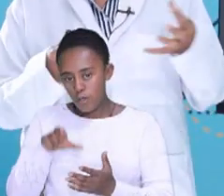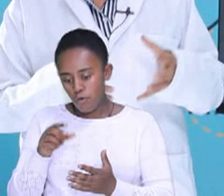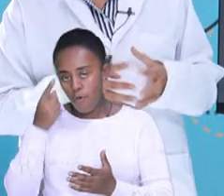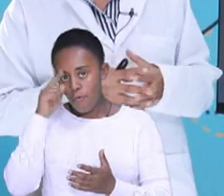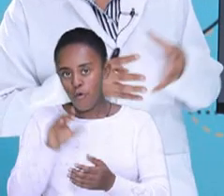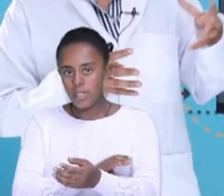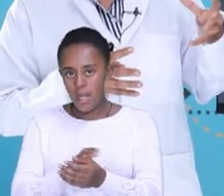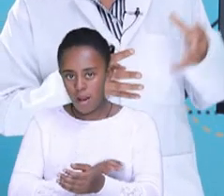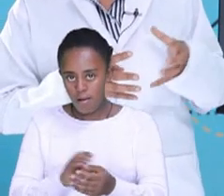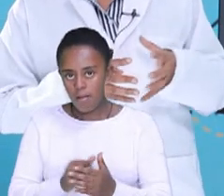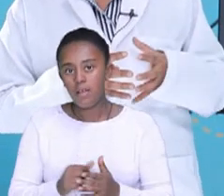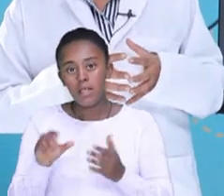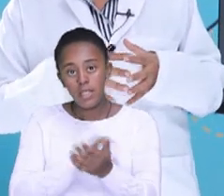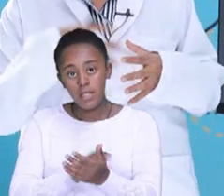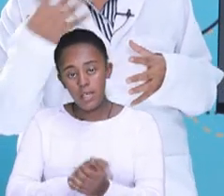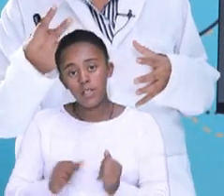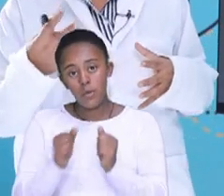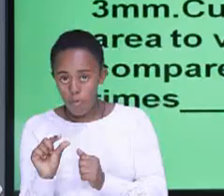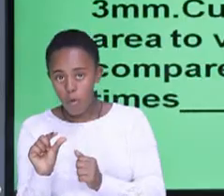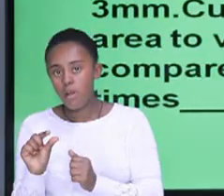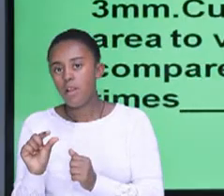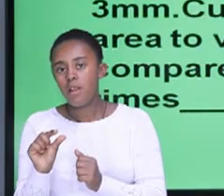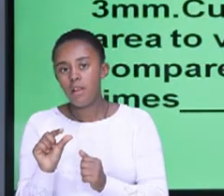cells. As we said, cells with